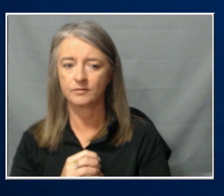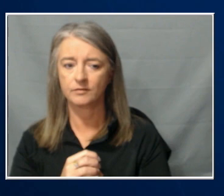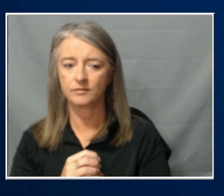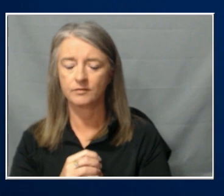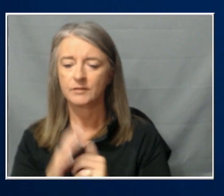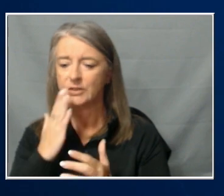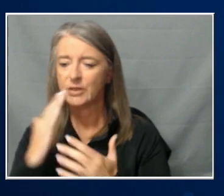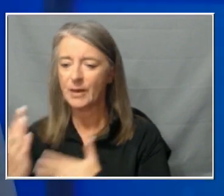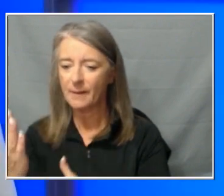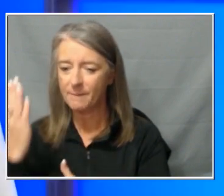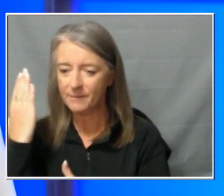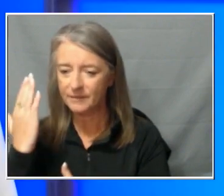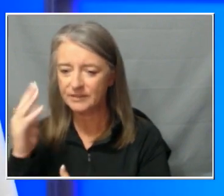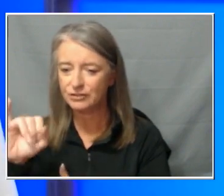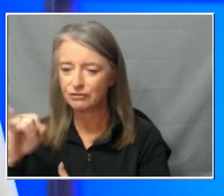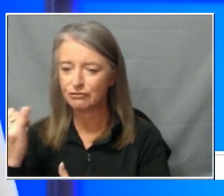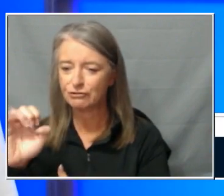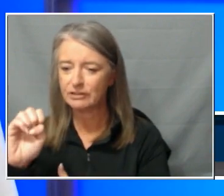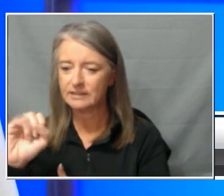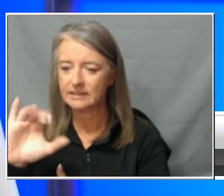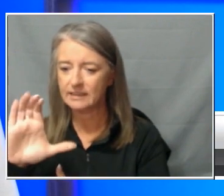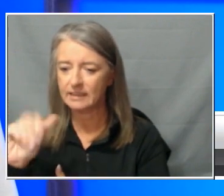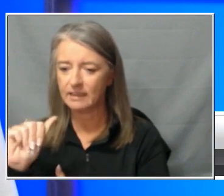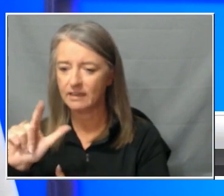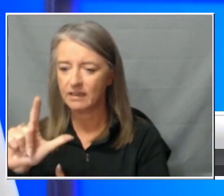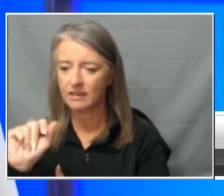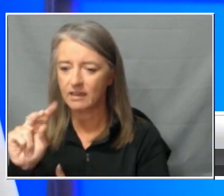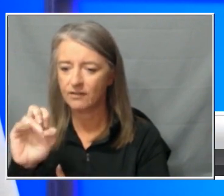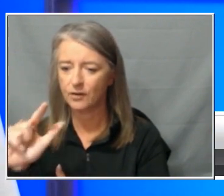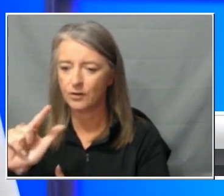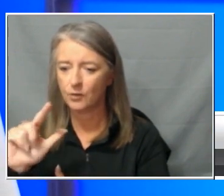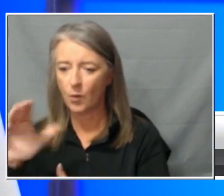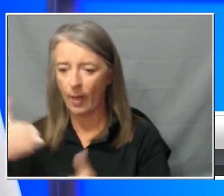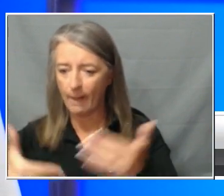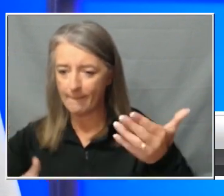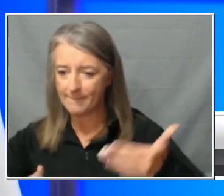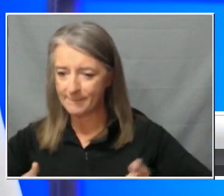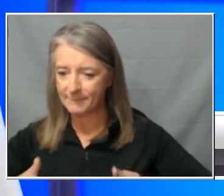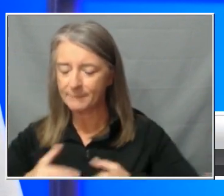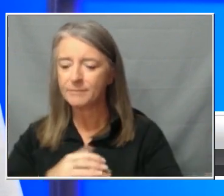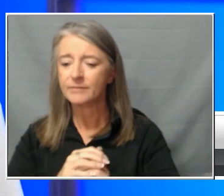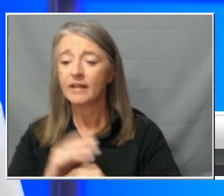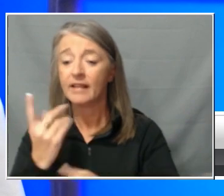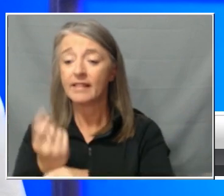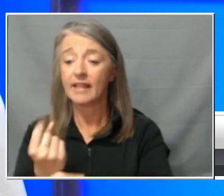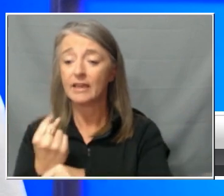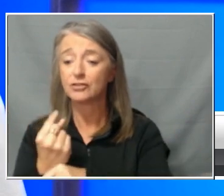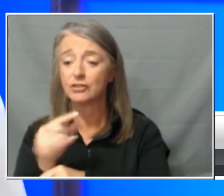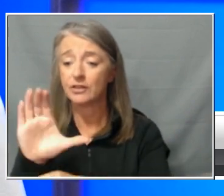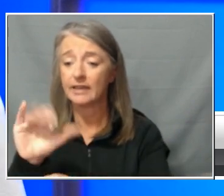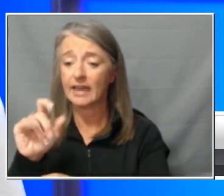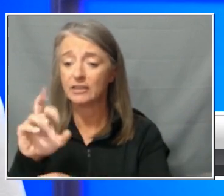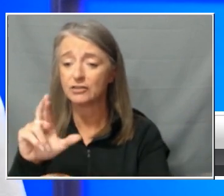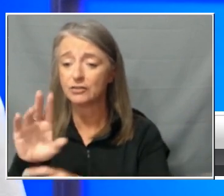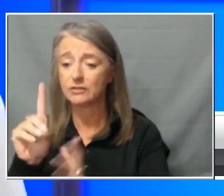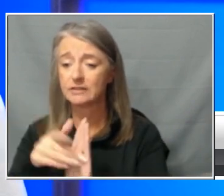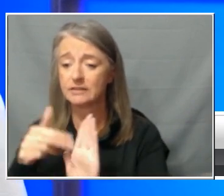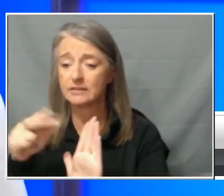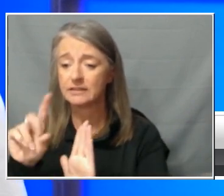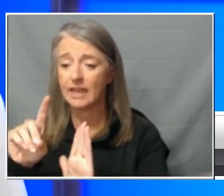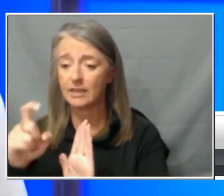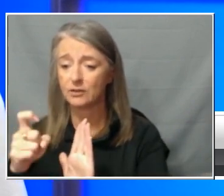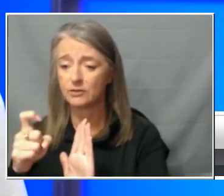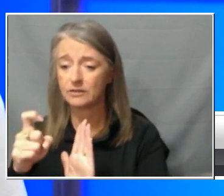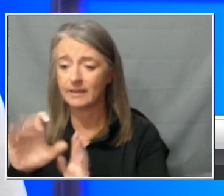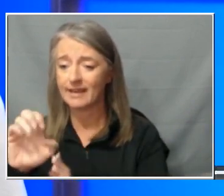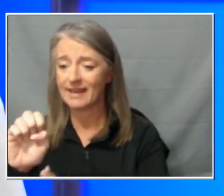Good morning, I'm Jessica Lovell and welcome to the Morning Medical Update. Last year, a cancer diagnosis surprised Eric Moore and his